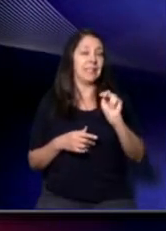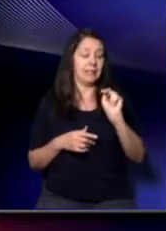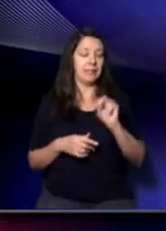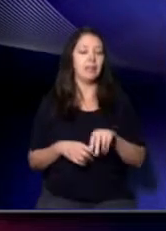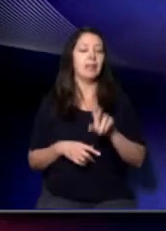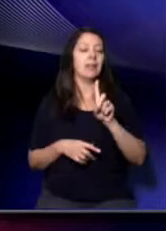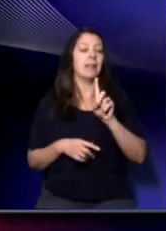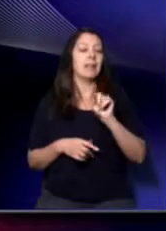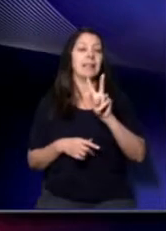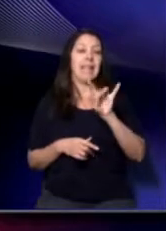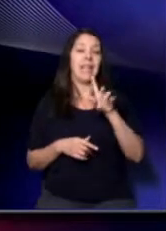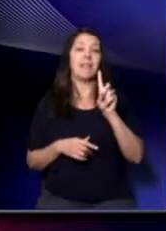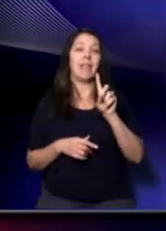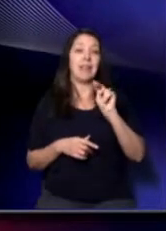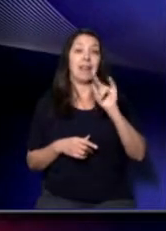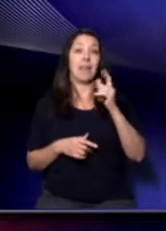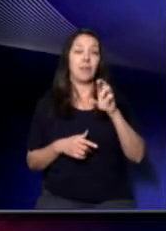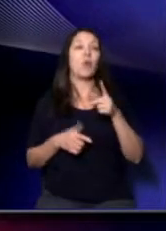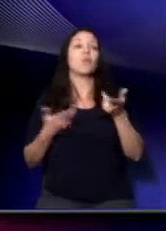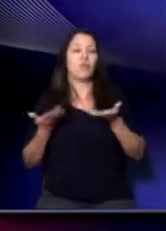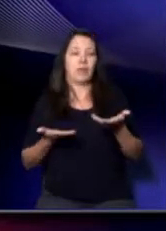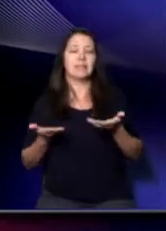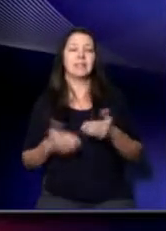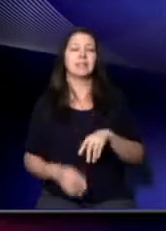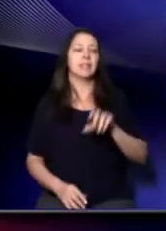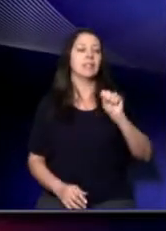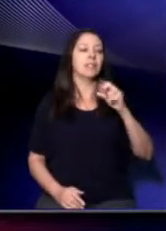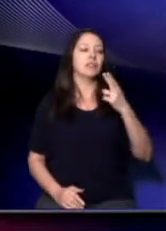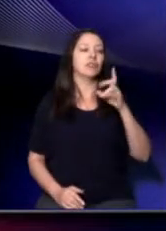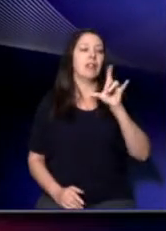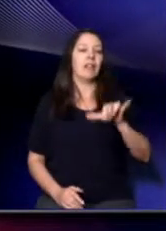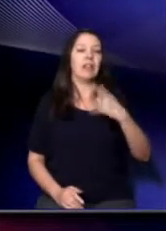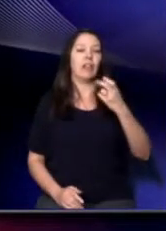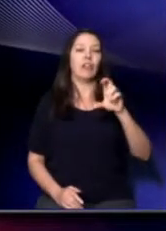David Nigro. Present. Shelley Herbold.